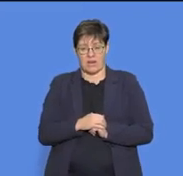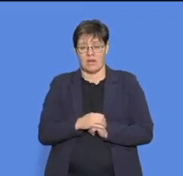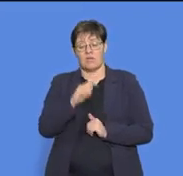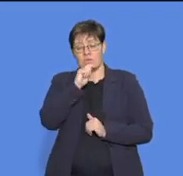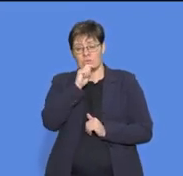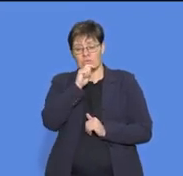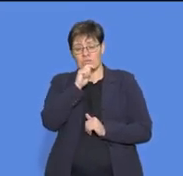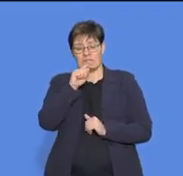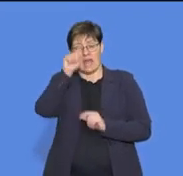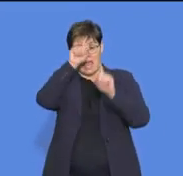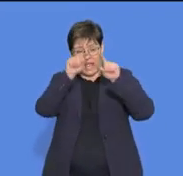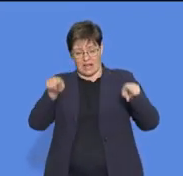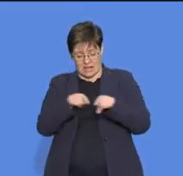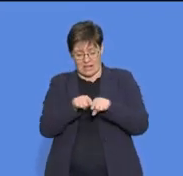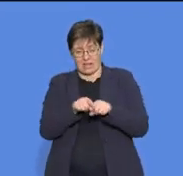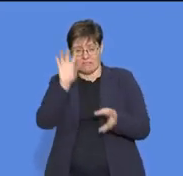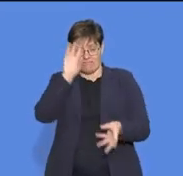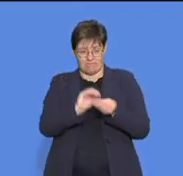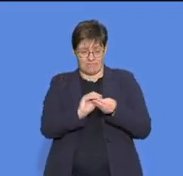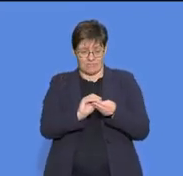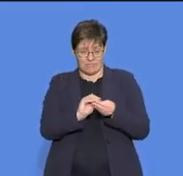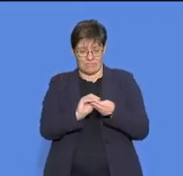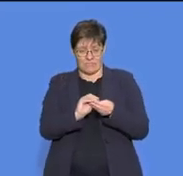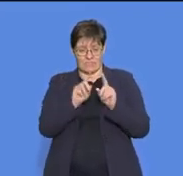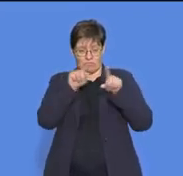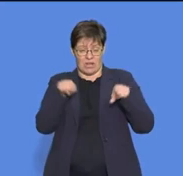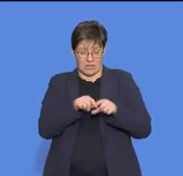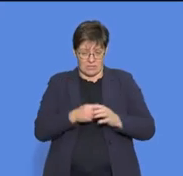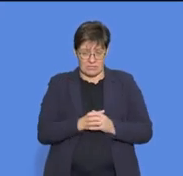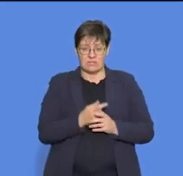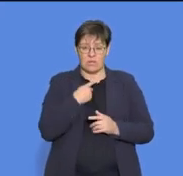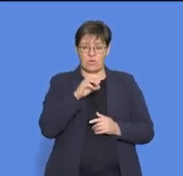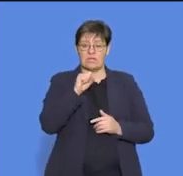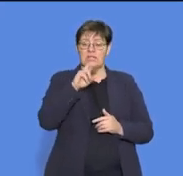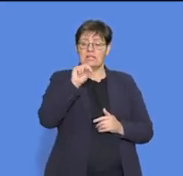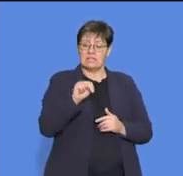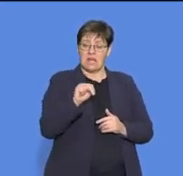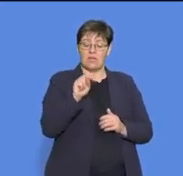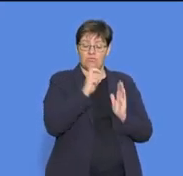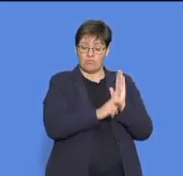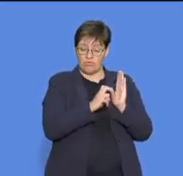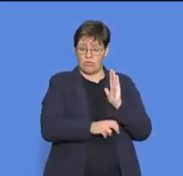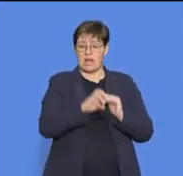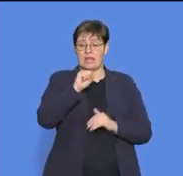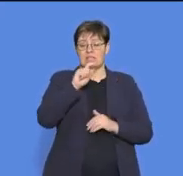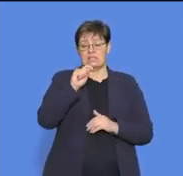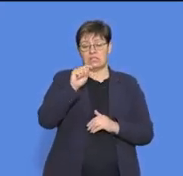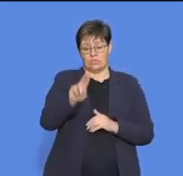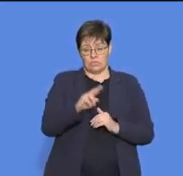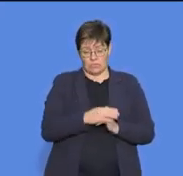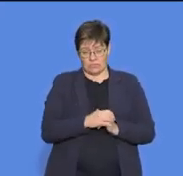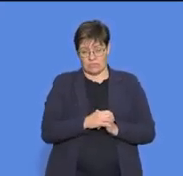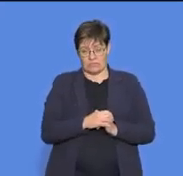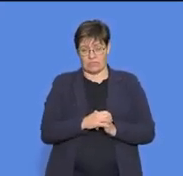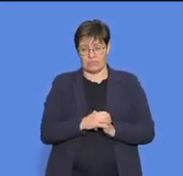49,41 degrees, just using the angle sum of a triangle. Now we're going to apply sine rule to this big